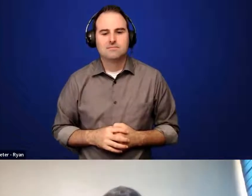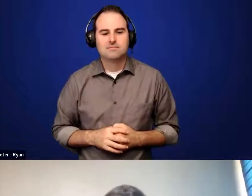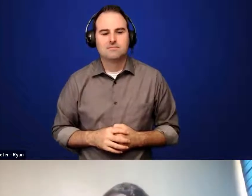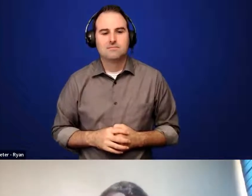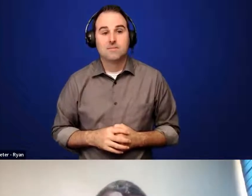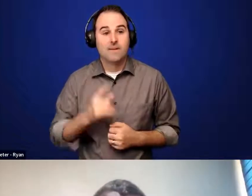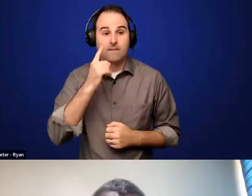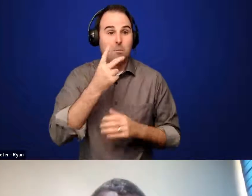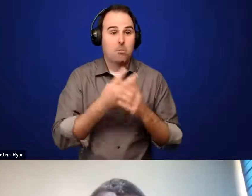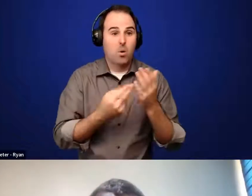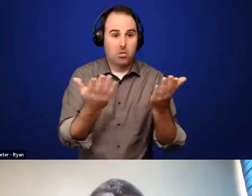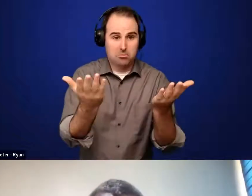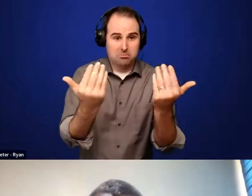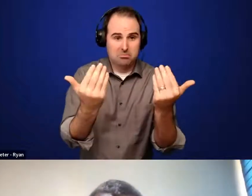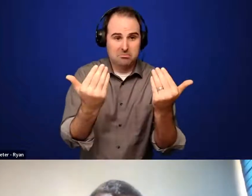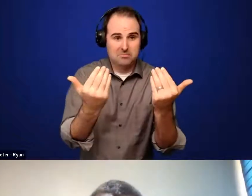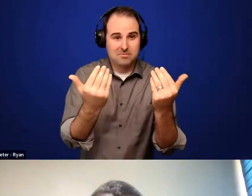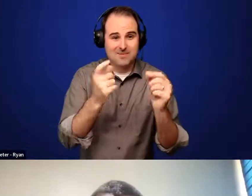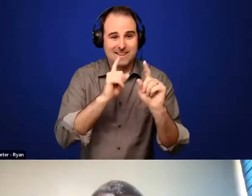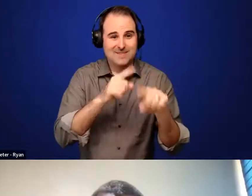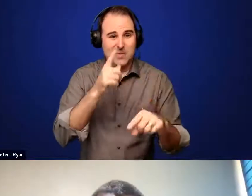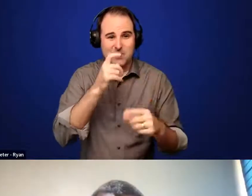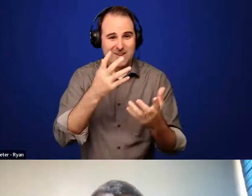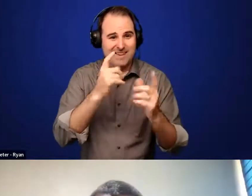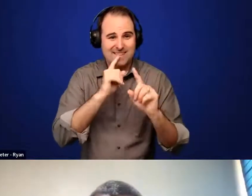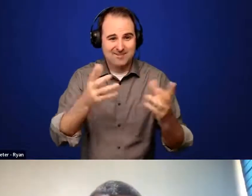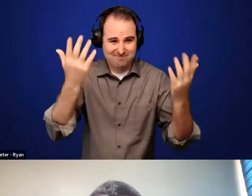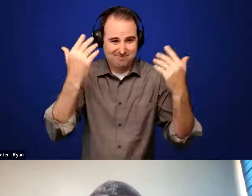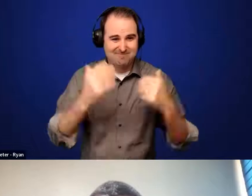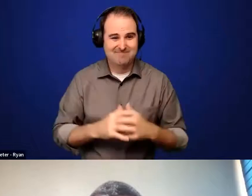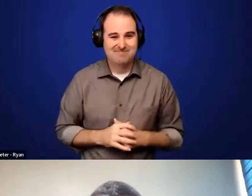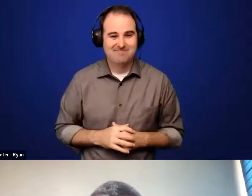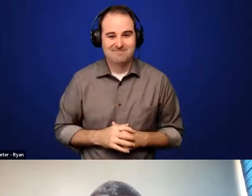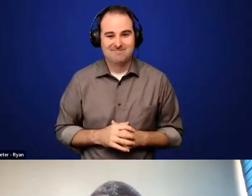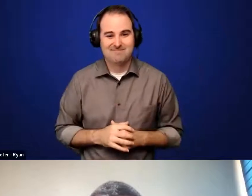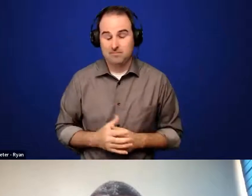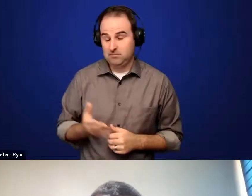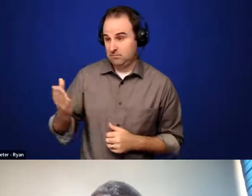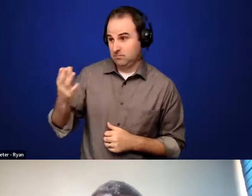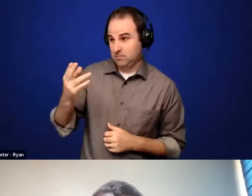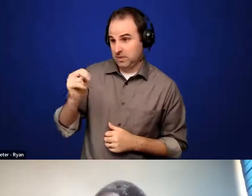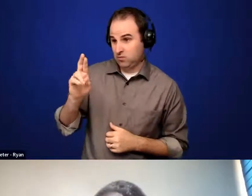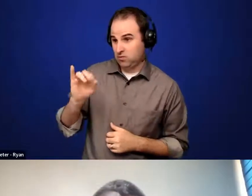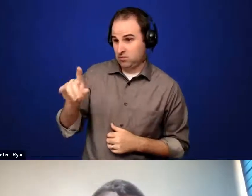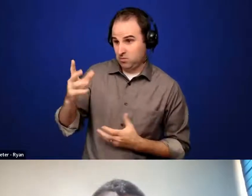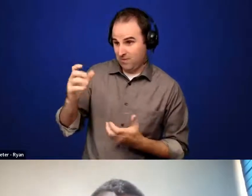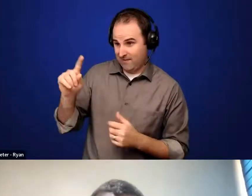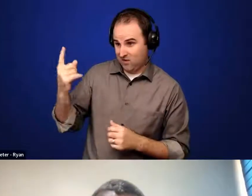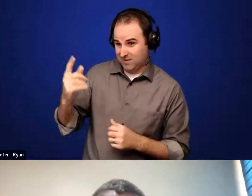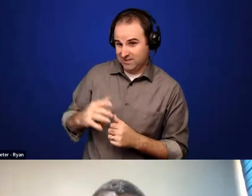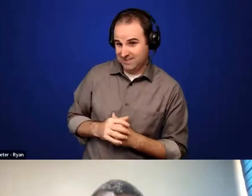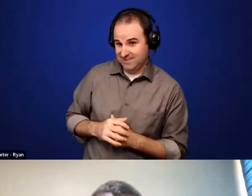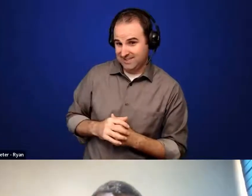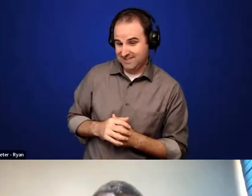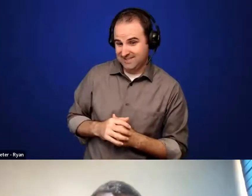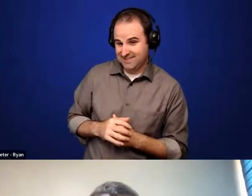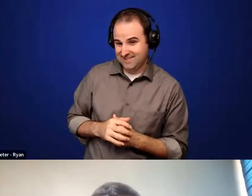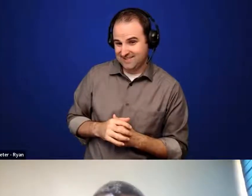And this is for both of you, so whoever wants to. Henry, do you want to go first, like as you prefer?